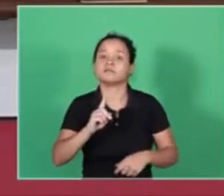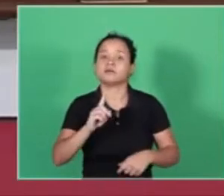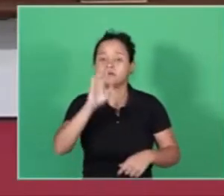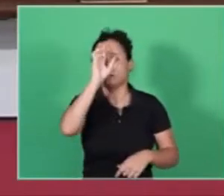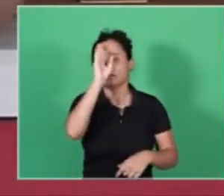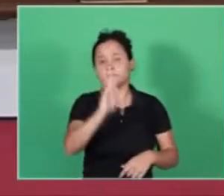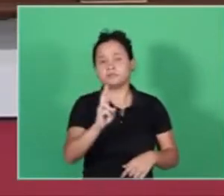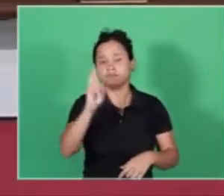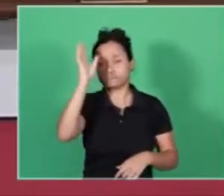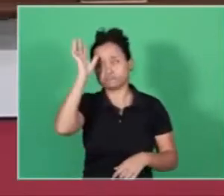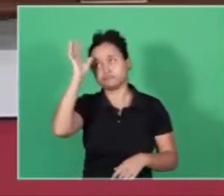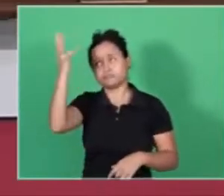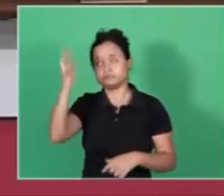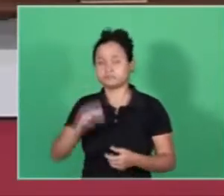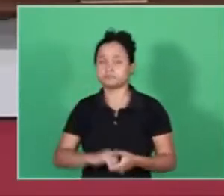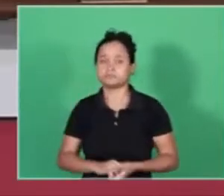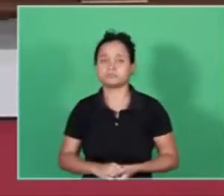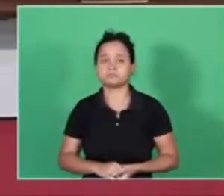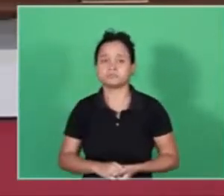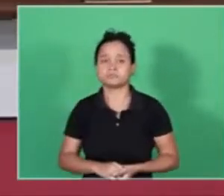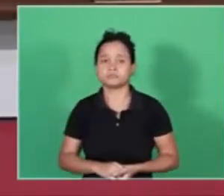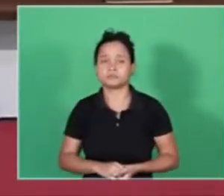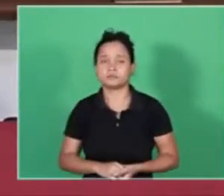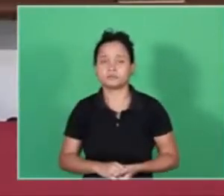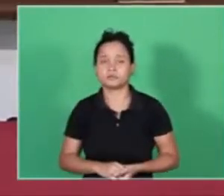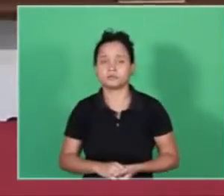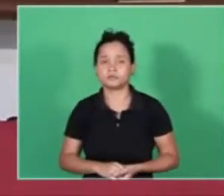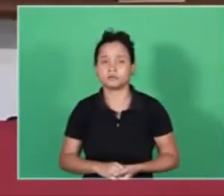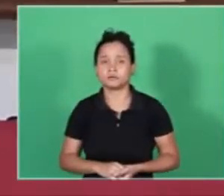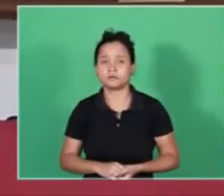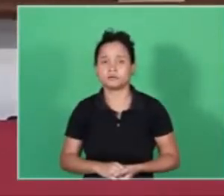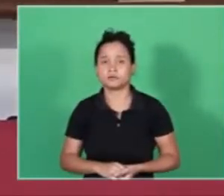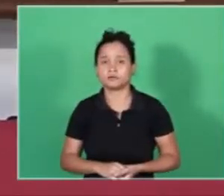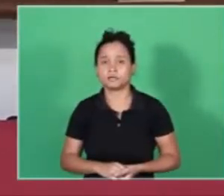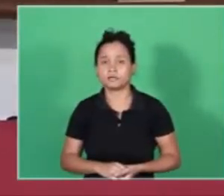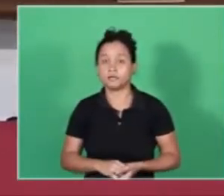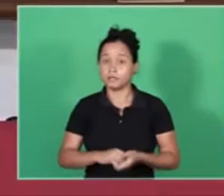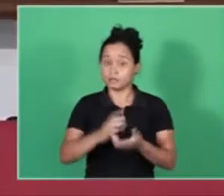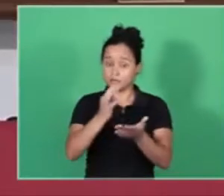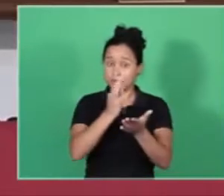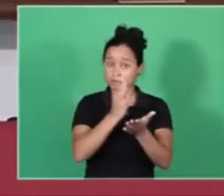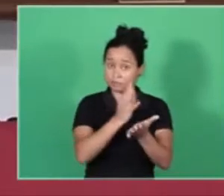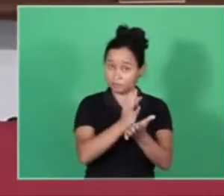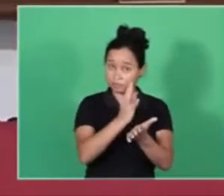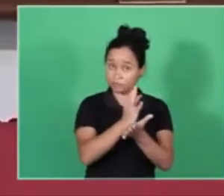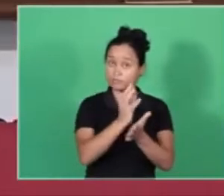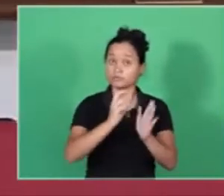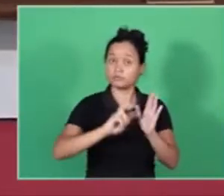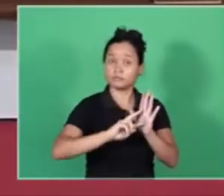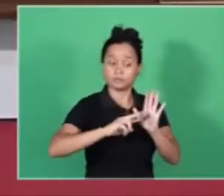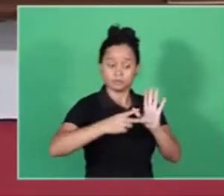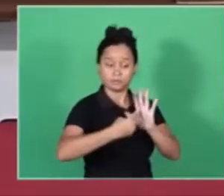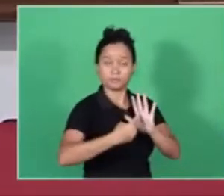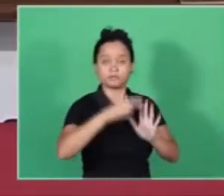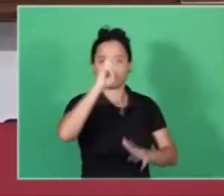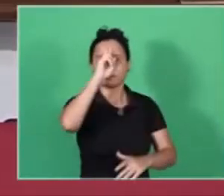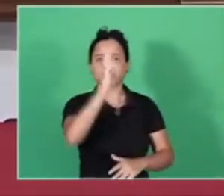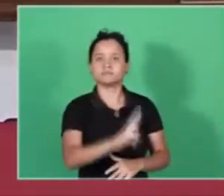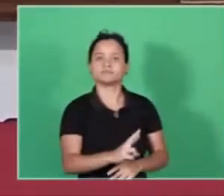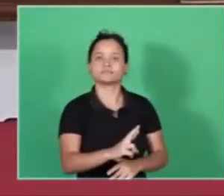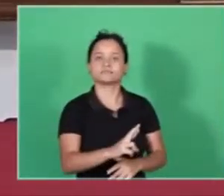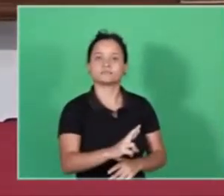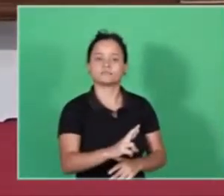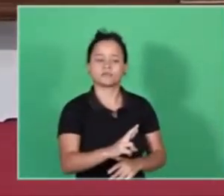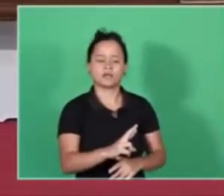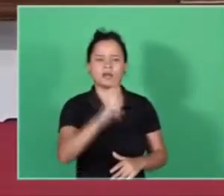reason, they didn't need the Holy Spirit because reason did everything. Theology is reason. And I ask you, is